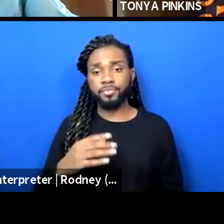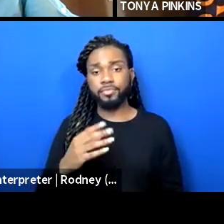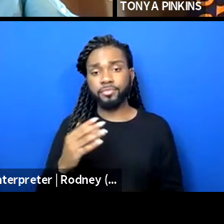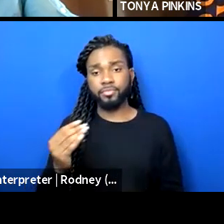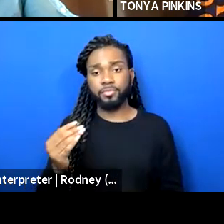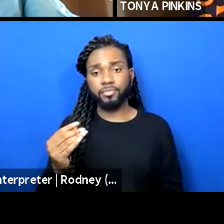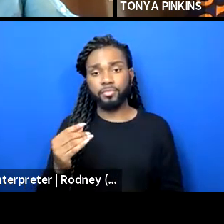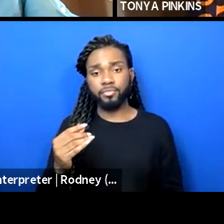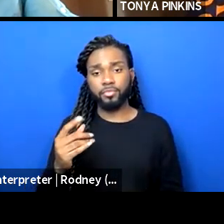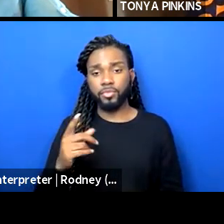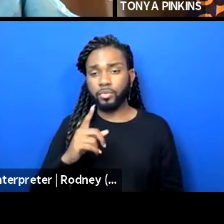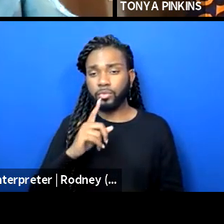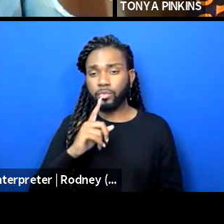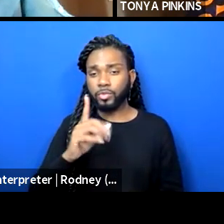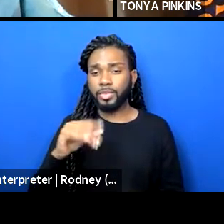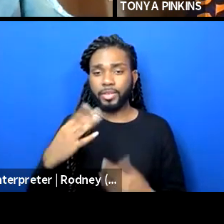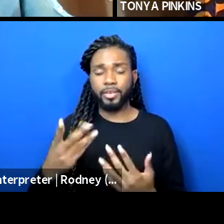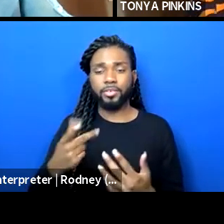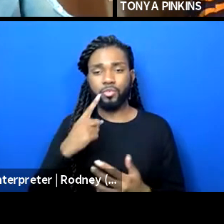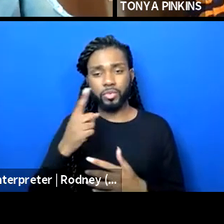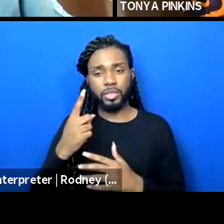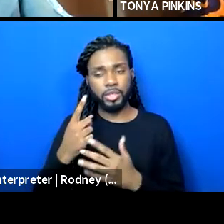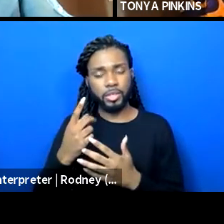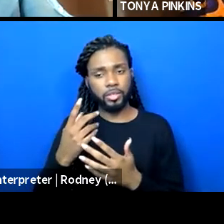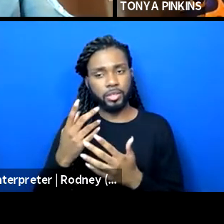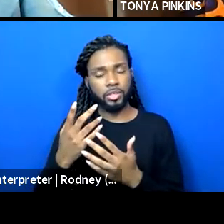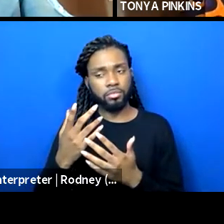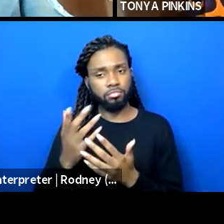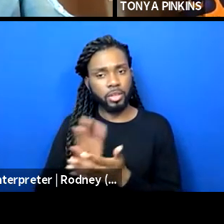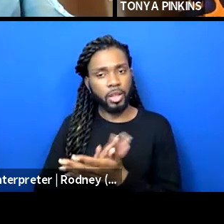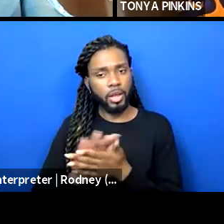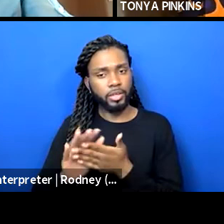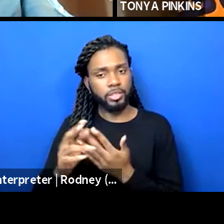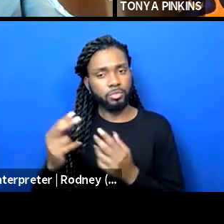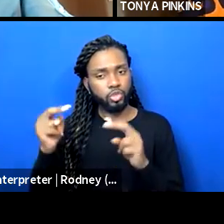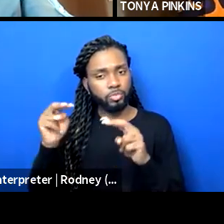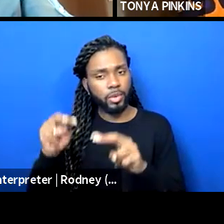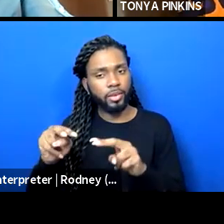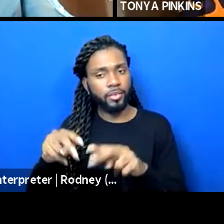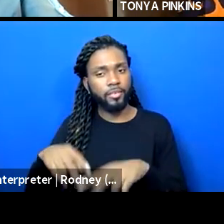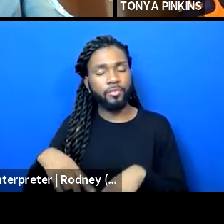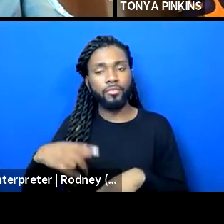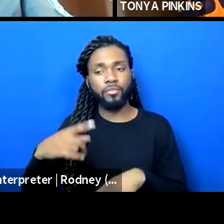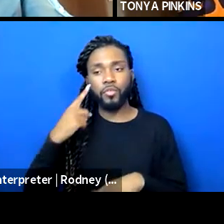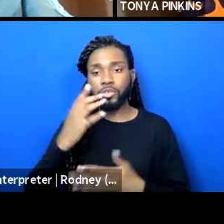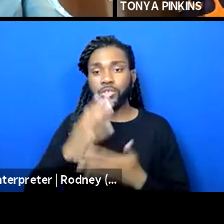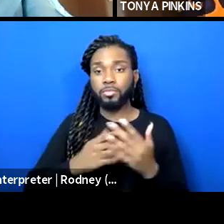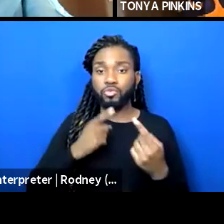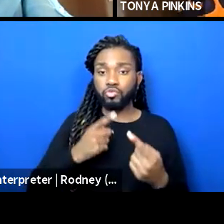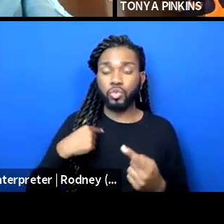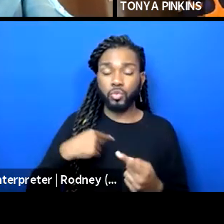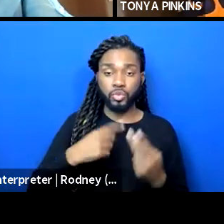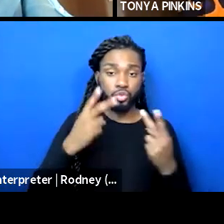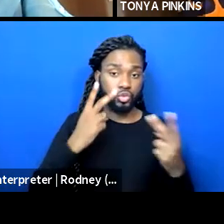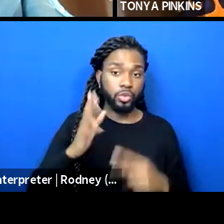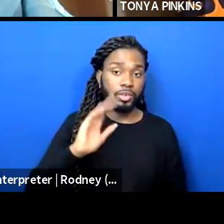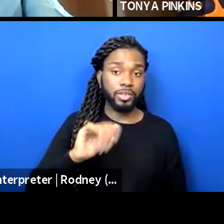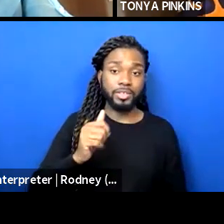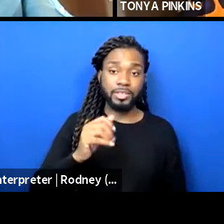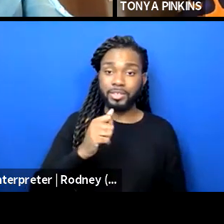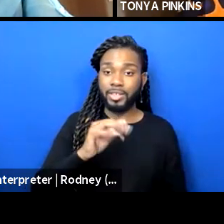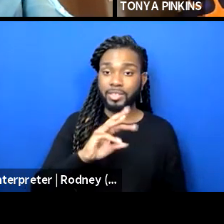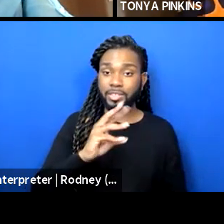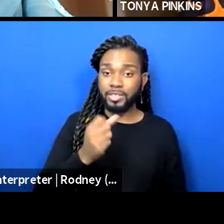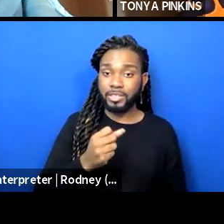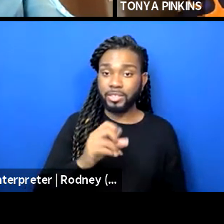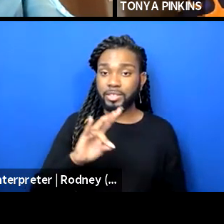a really insightful perspective of how even some of the struggles that were faced in the 1960s and 1970s, how we